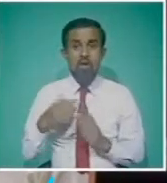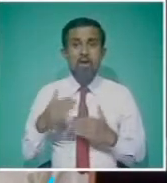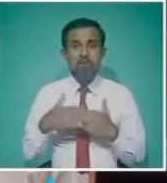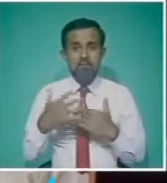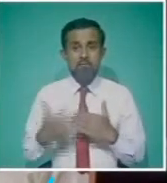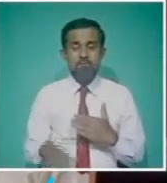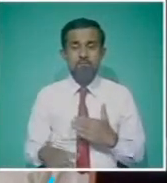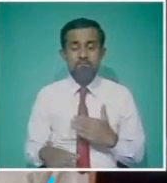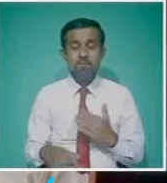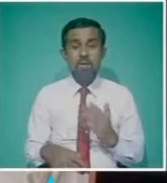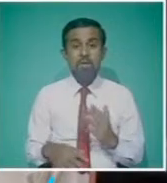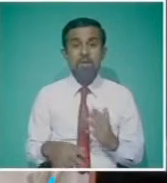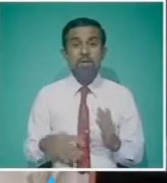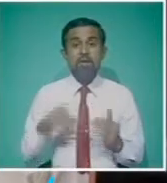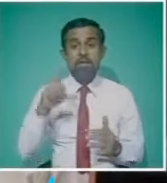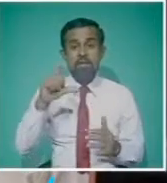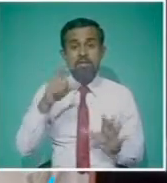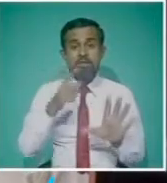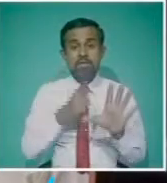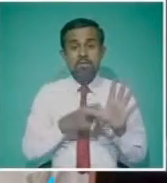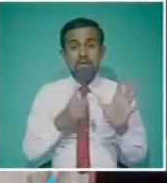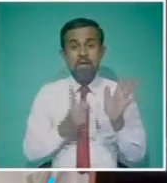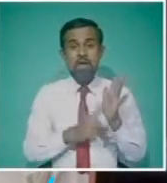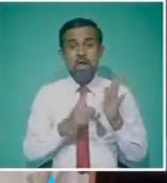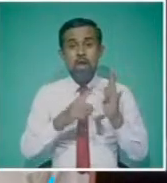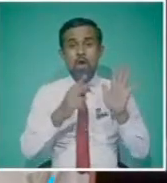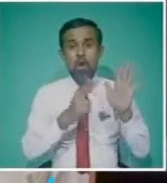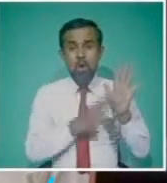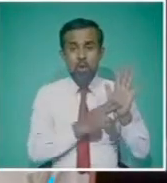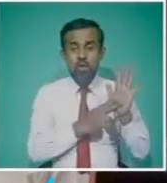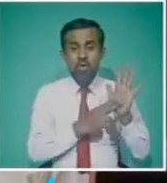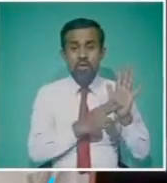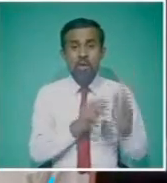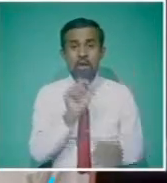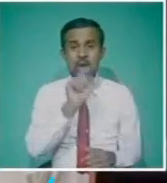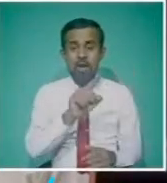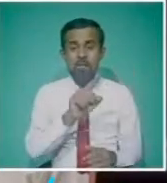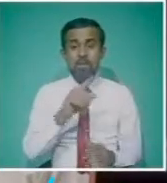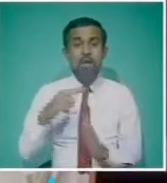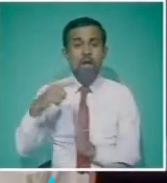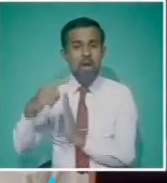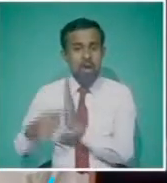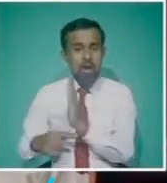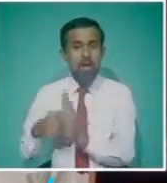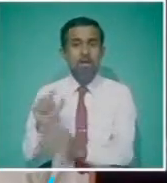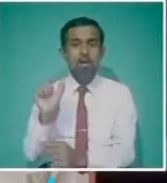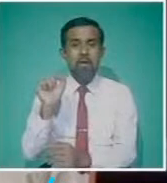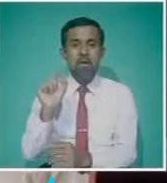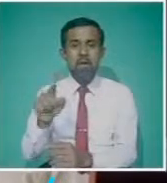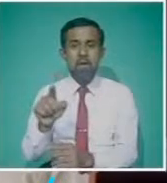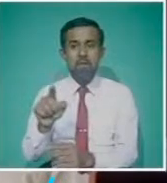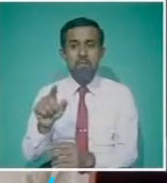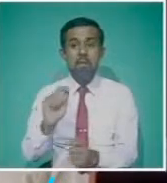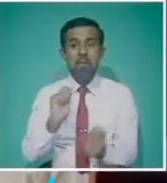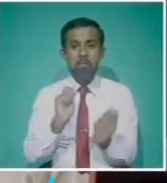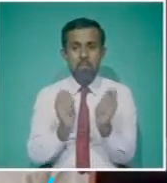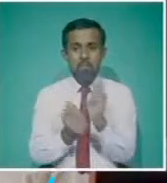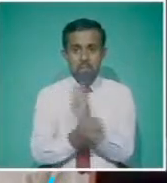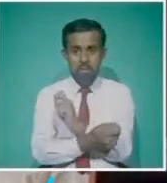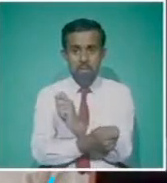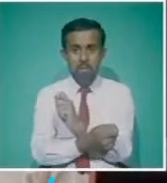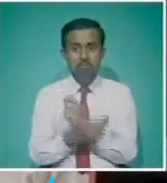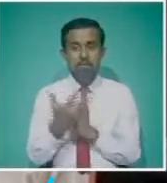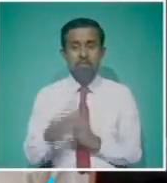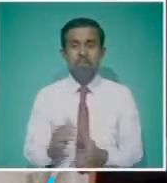to Sri Lanka. The great political upheaval started under her. The 1956 election